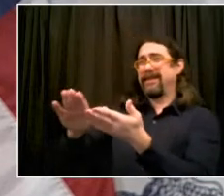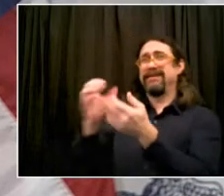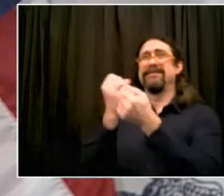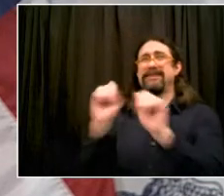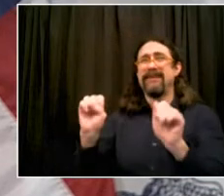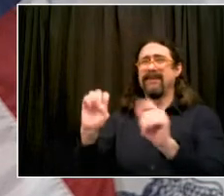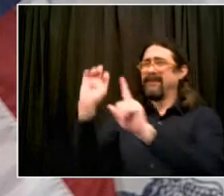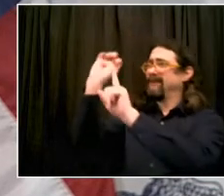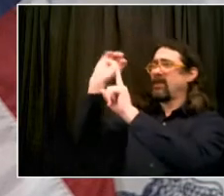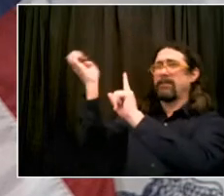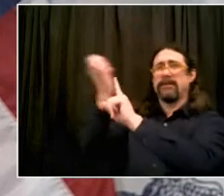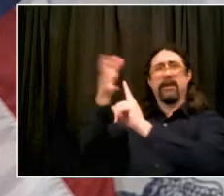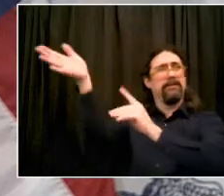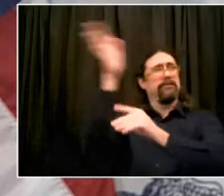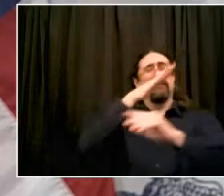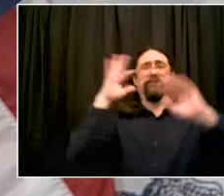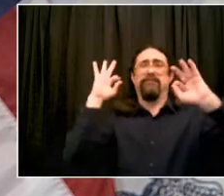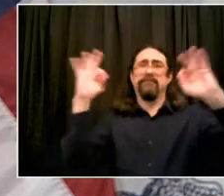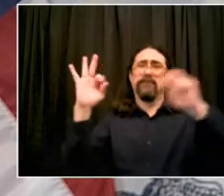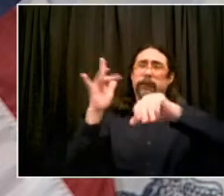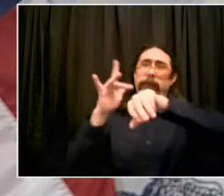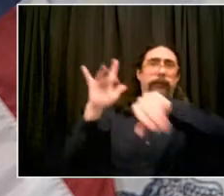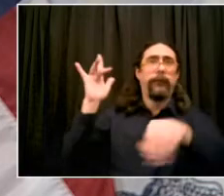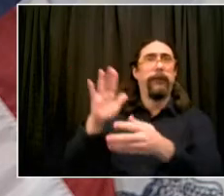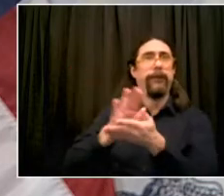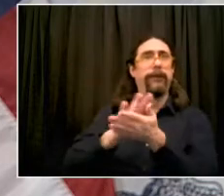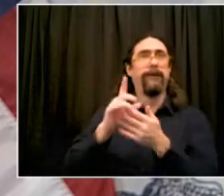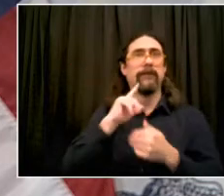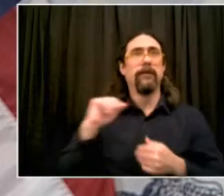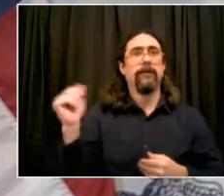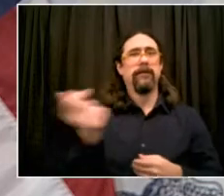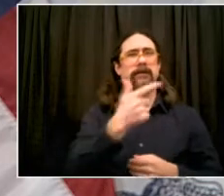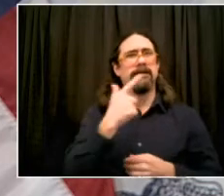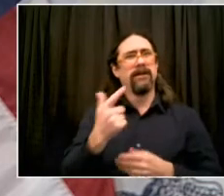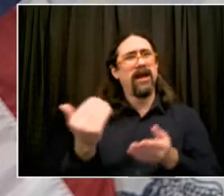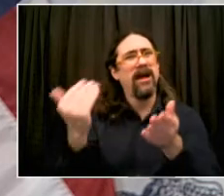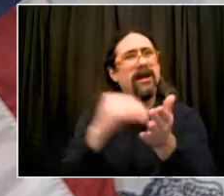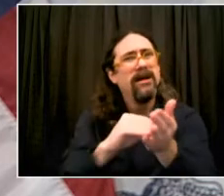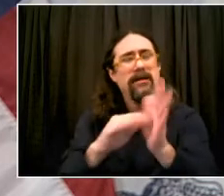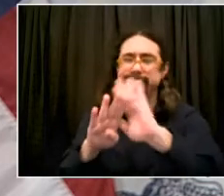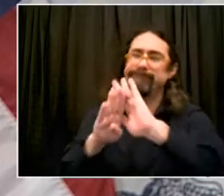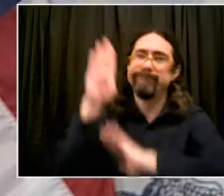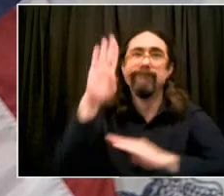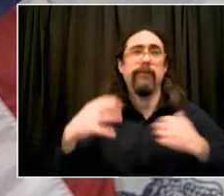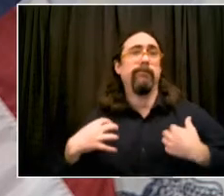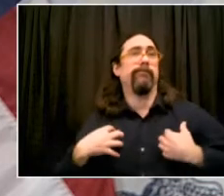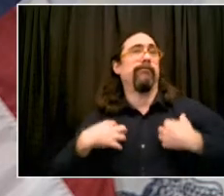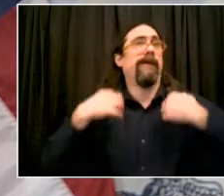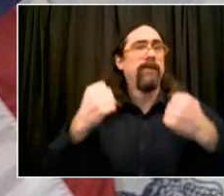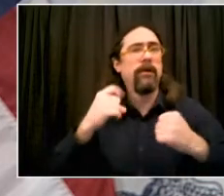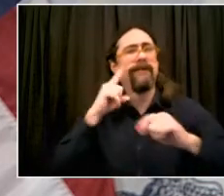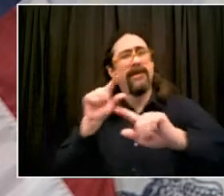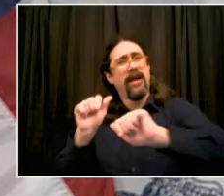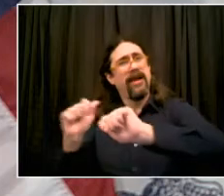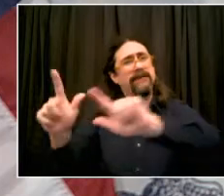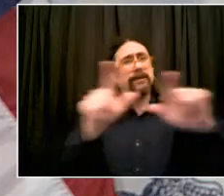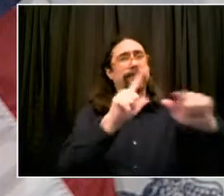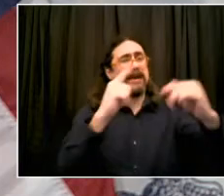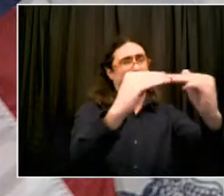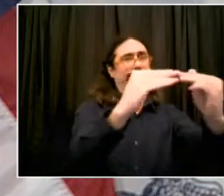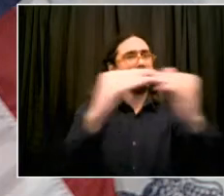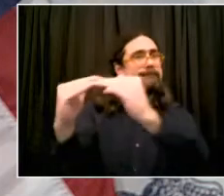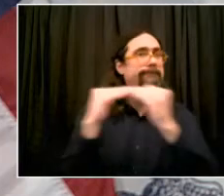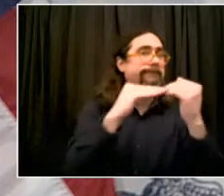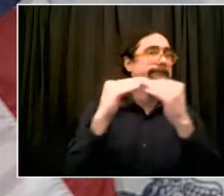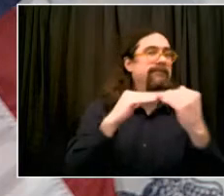everyone. We talked about how to make this a city where people can feel there's fairness and justice. This is the vision of a recovery for